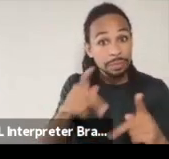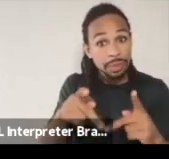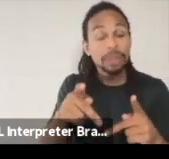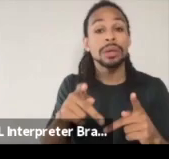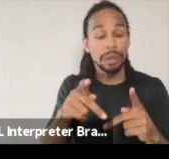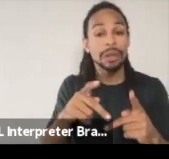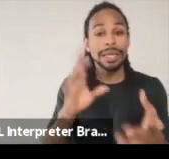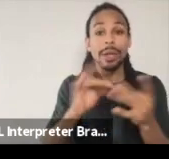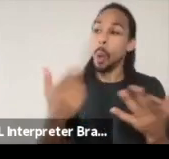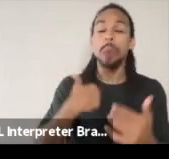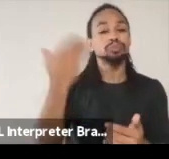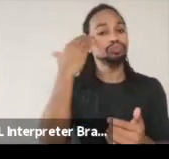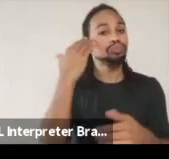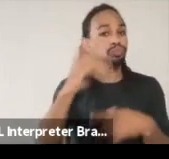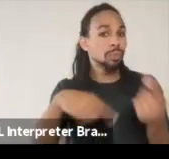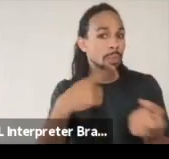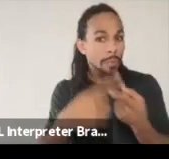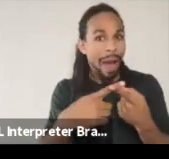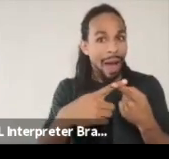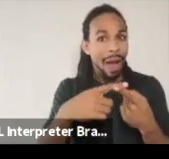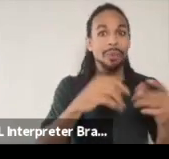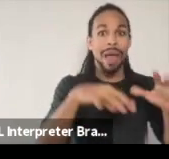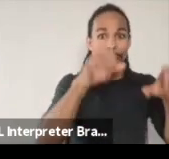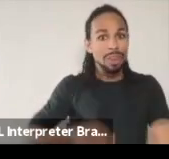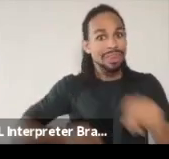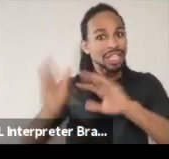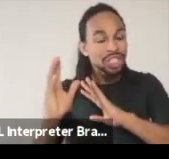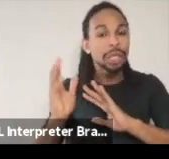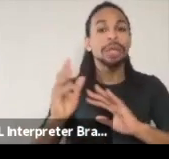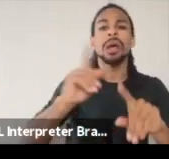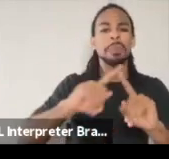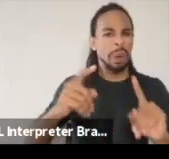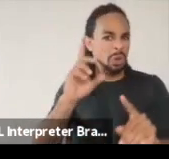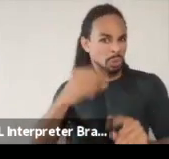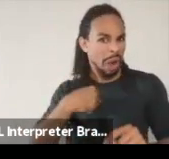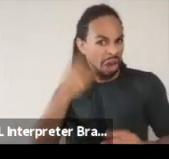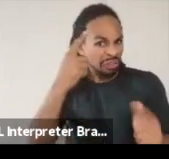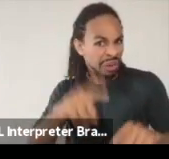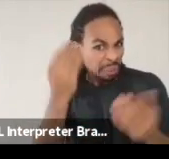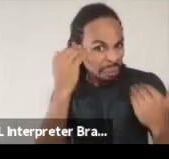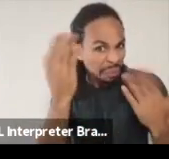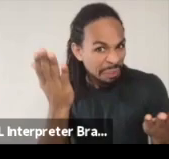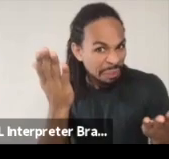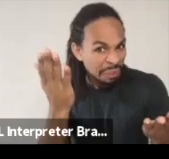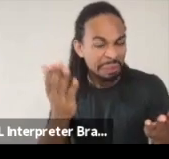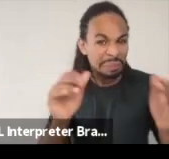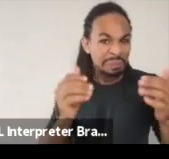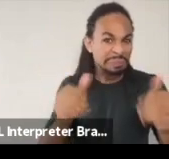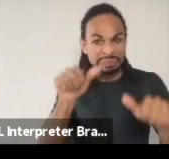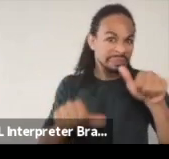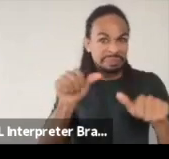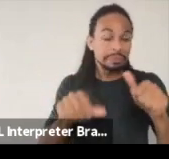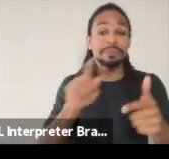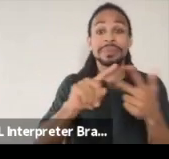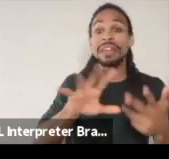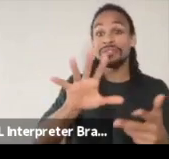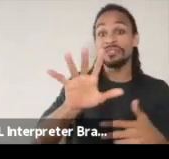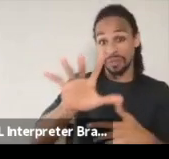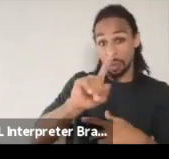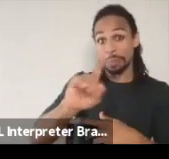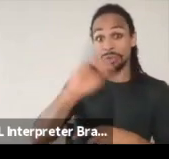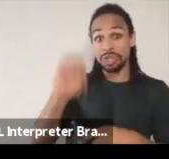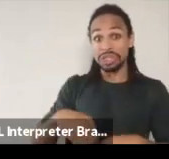abolition for a while, but I am uncertain whether I agree with it. And then we've got another 51% who say, yep, I'm all